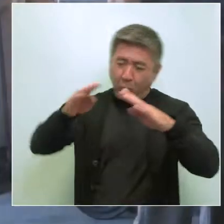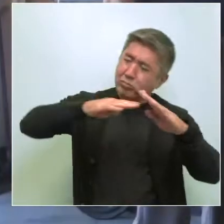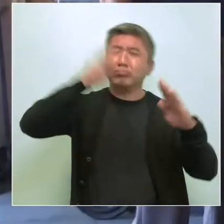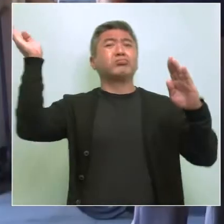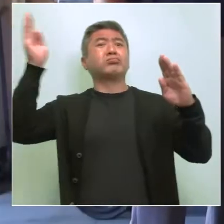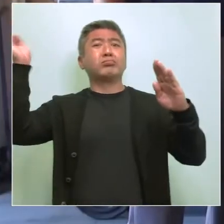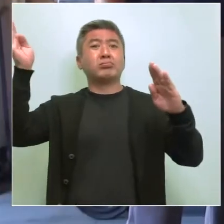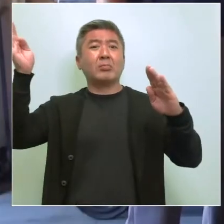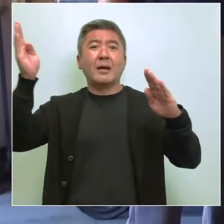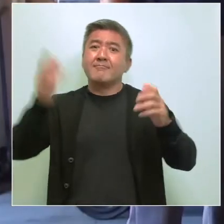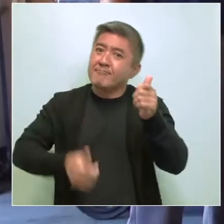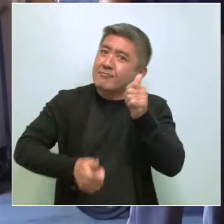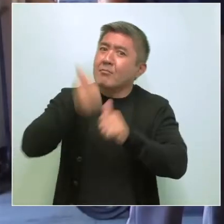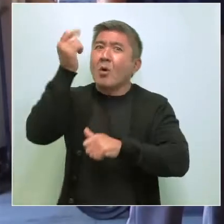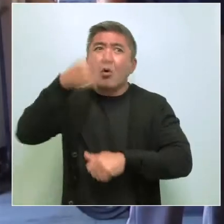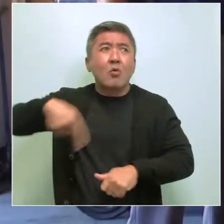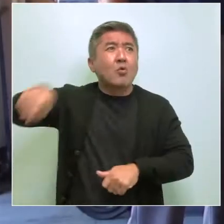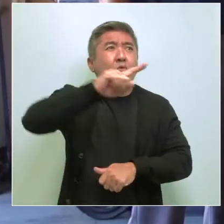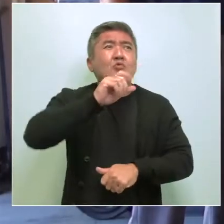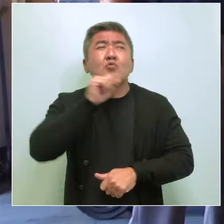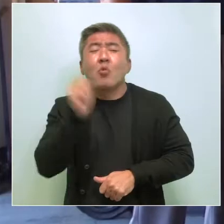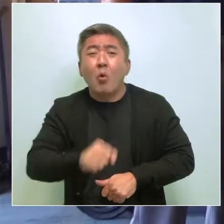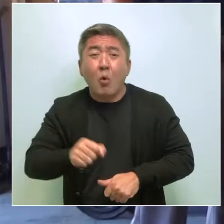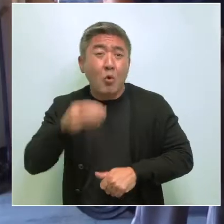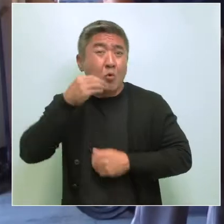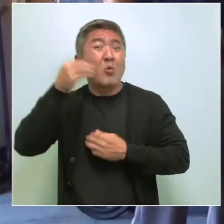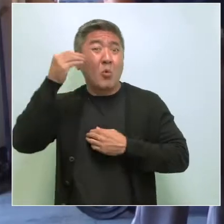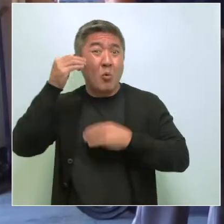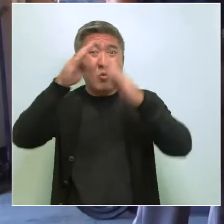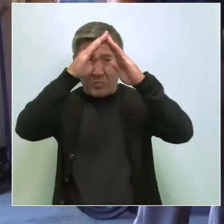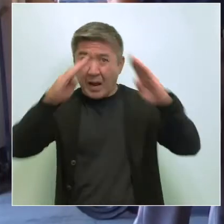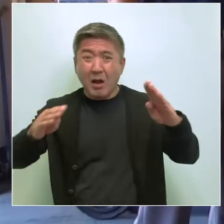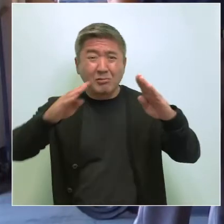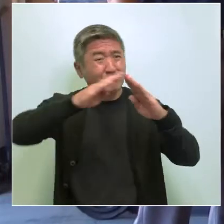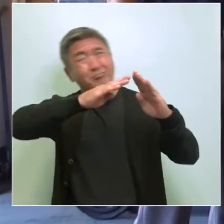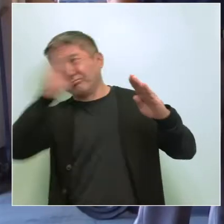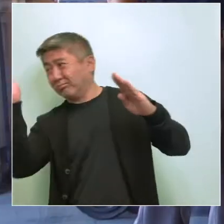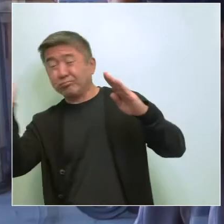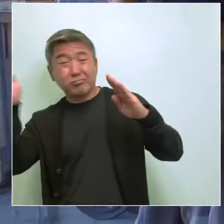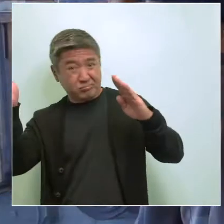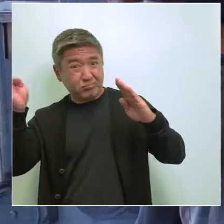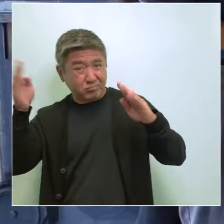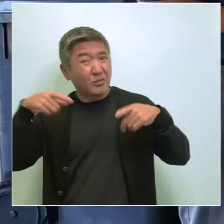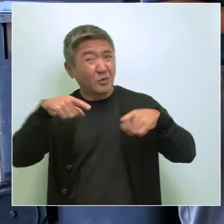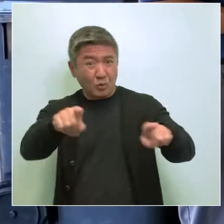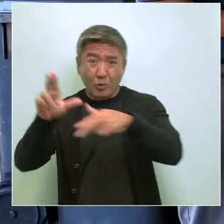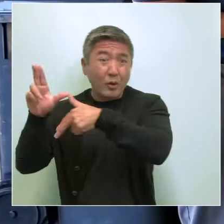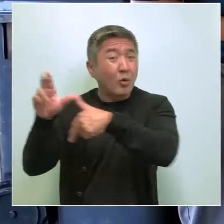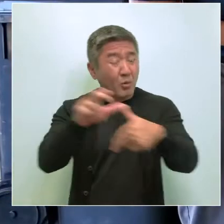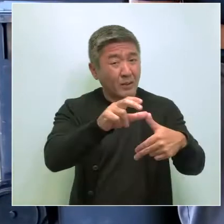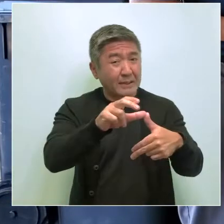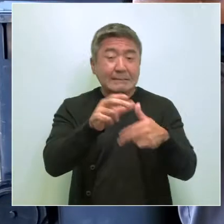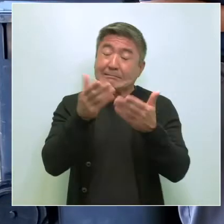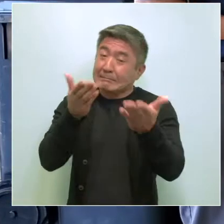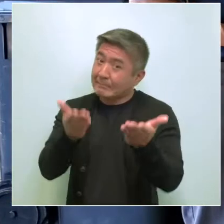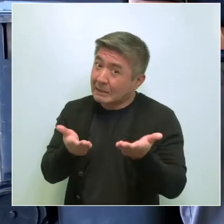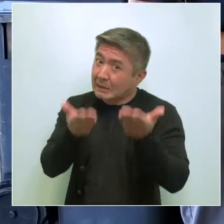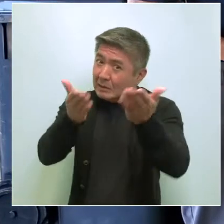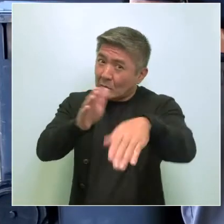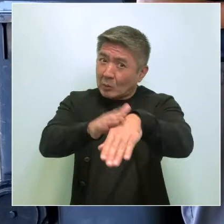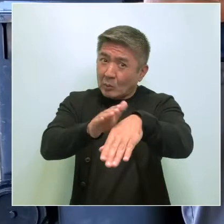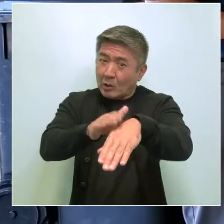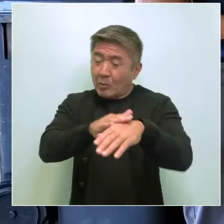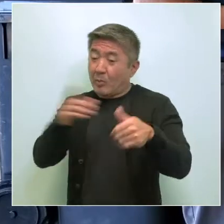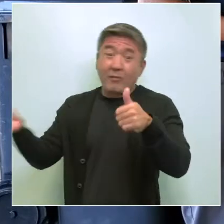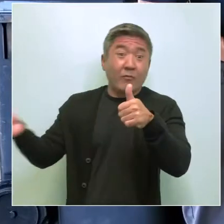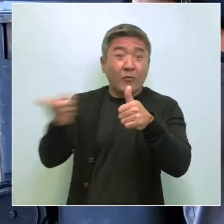And this is how older homes in Hawaii will perform during a weak hurricane. This is why we recommend as a first step